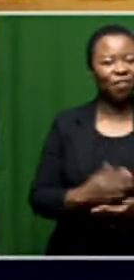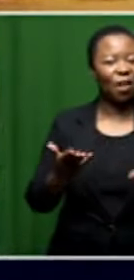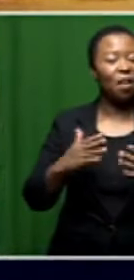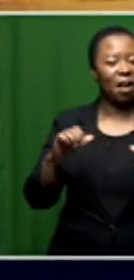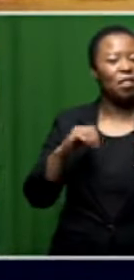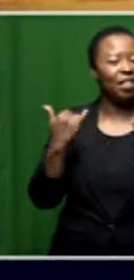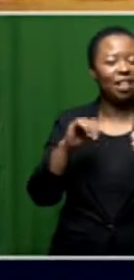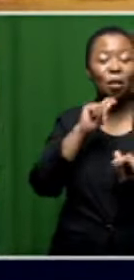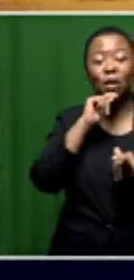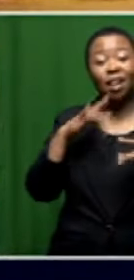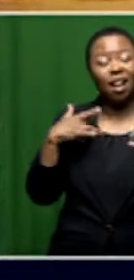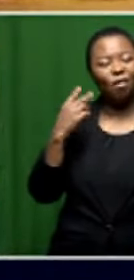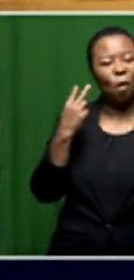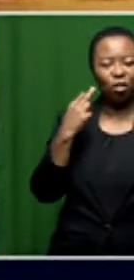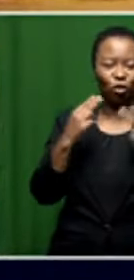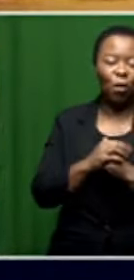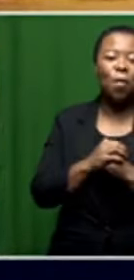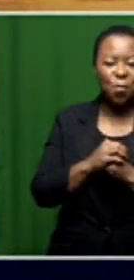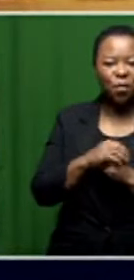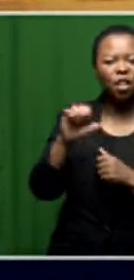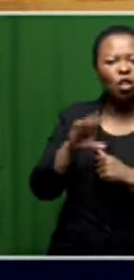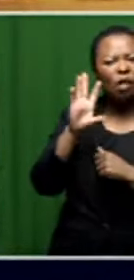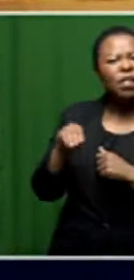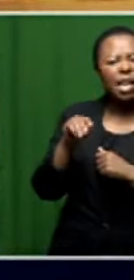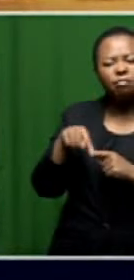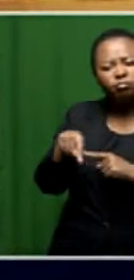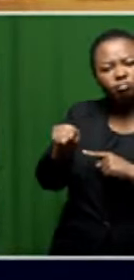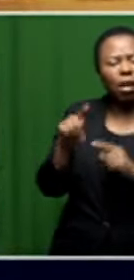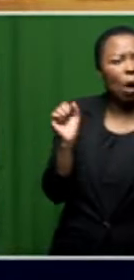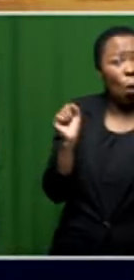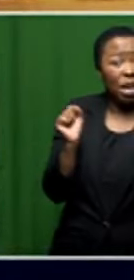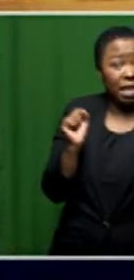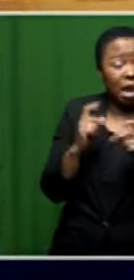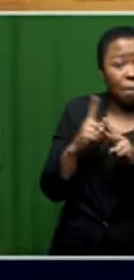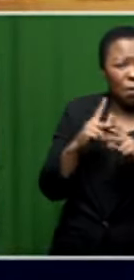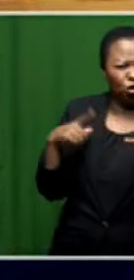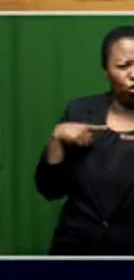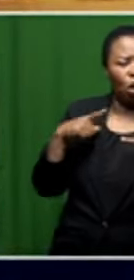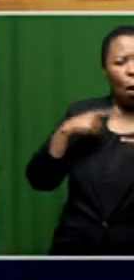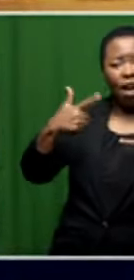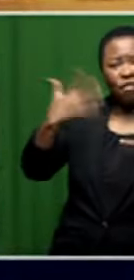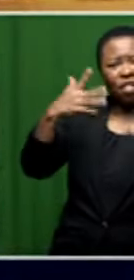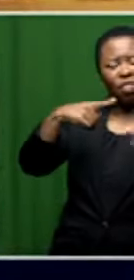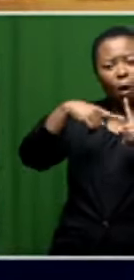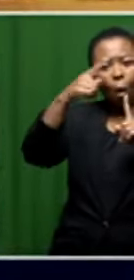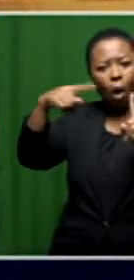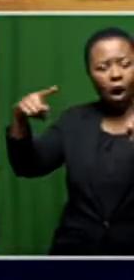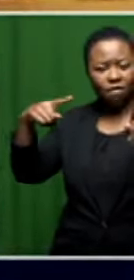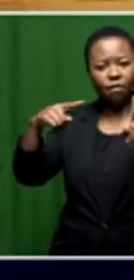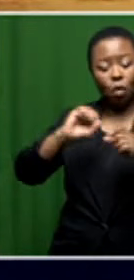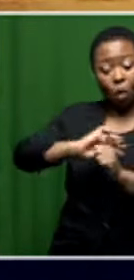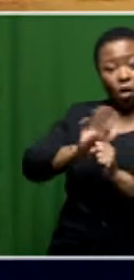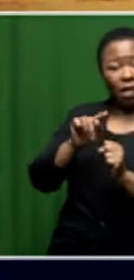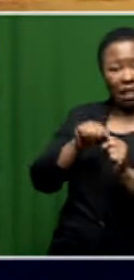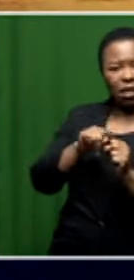Welcome back. You're still watching Morning Live. Now, as South Africans prepare for winter and a fifth wave of COVID-19, numerous studies have shown